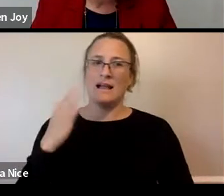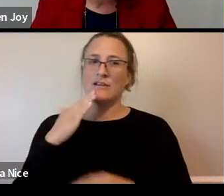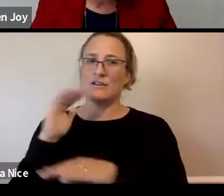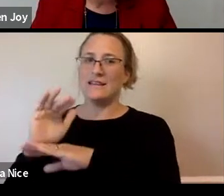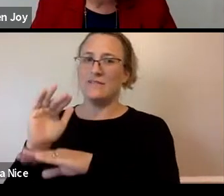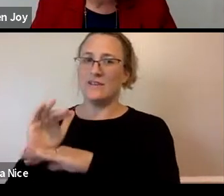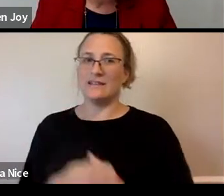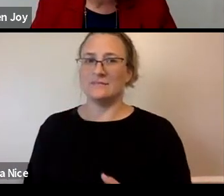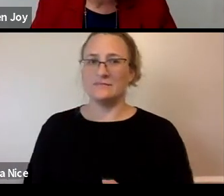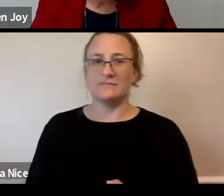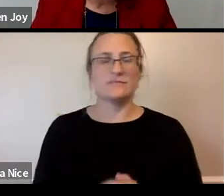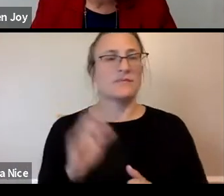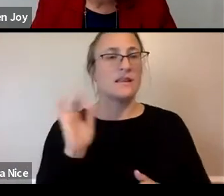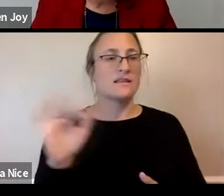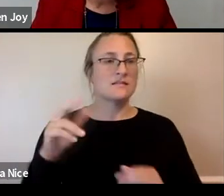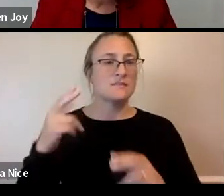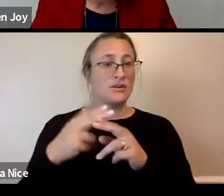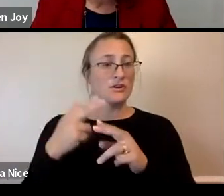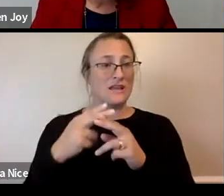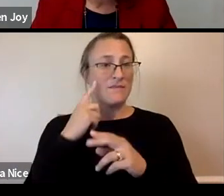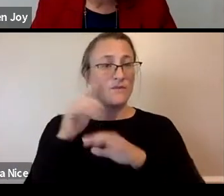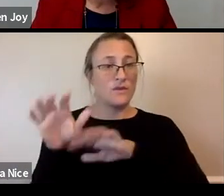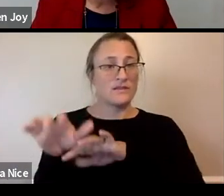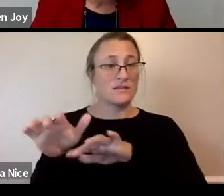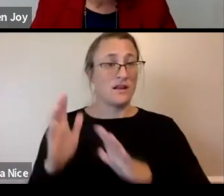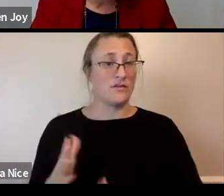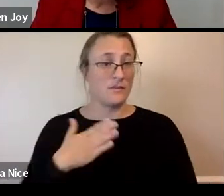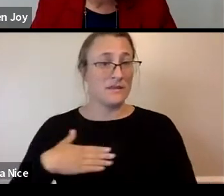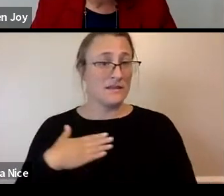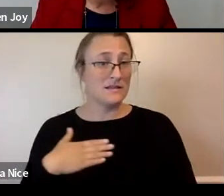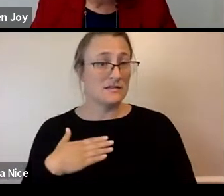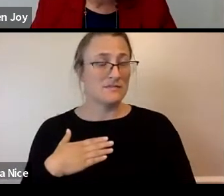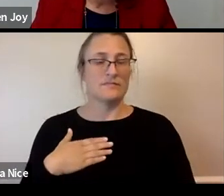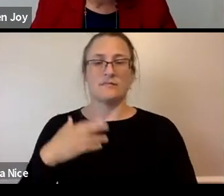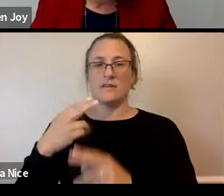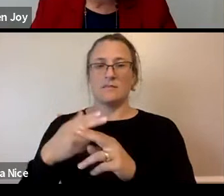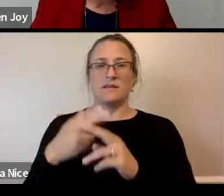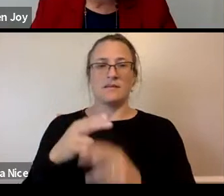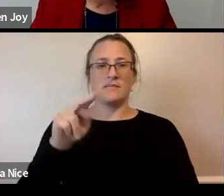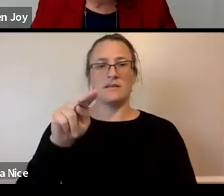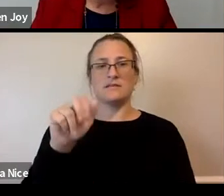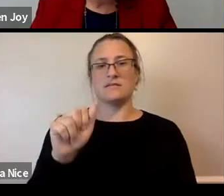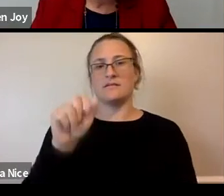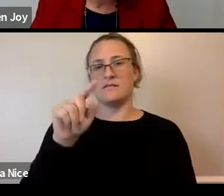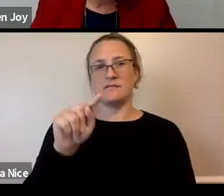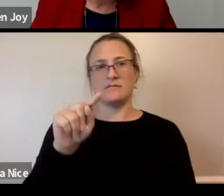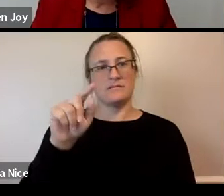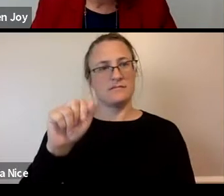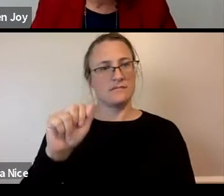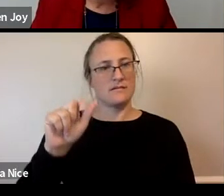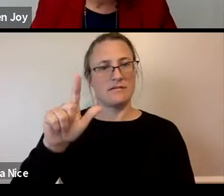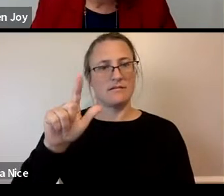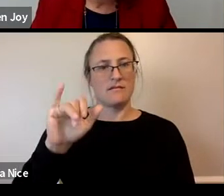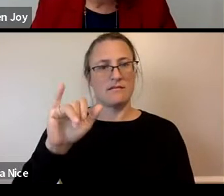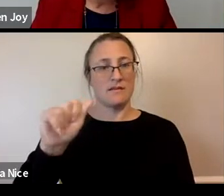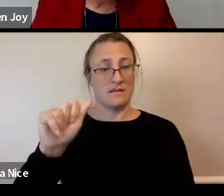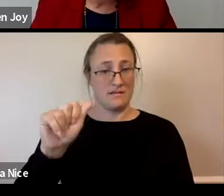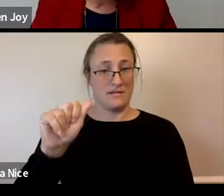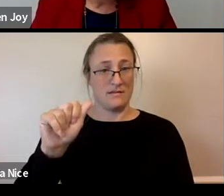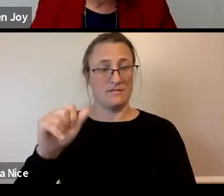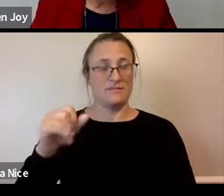evening. Spell your name for the stenographer, please. Yes, my name is Natalia, Natalia,